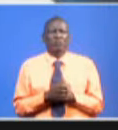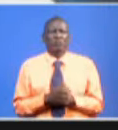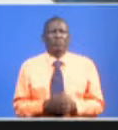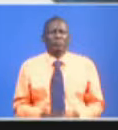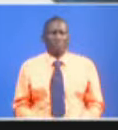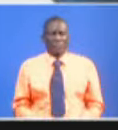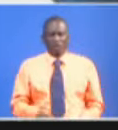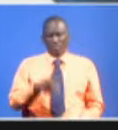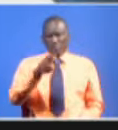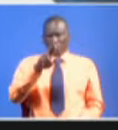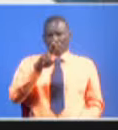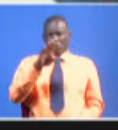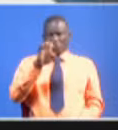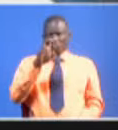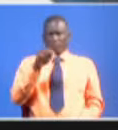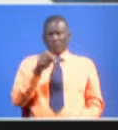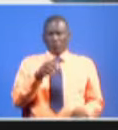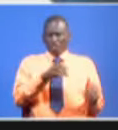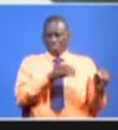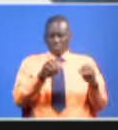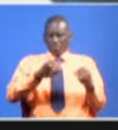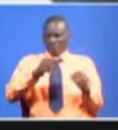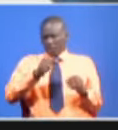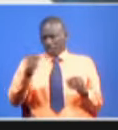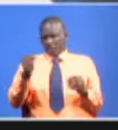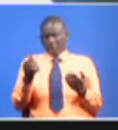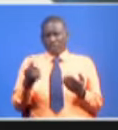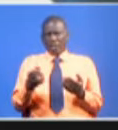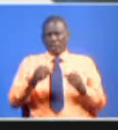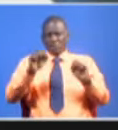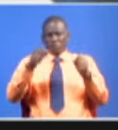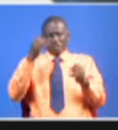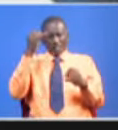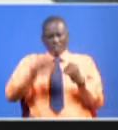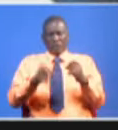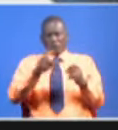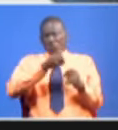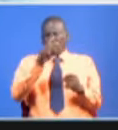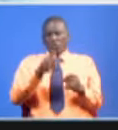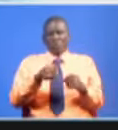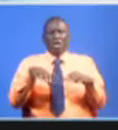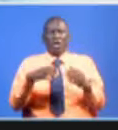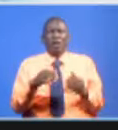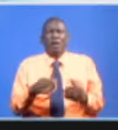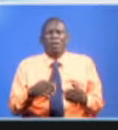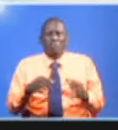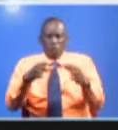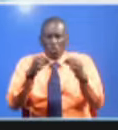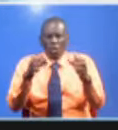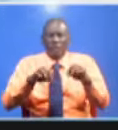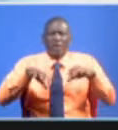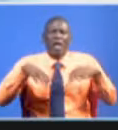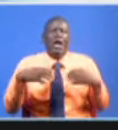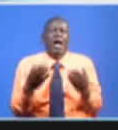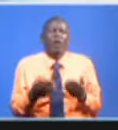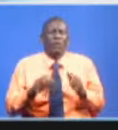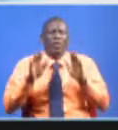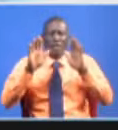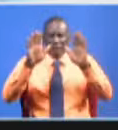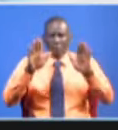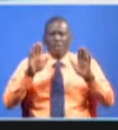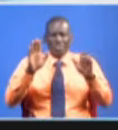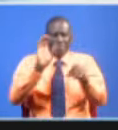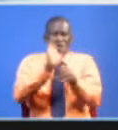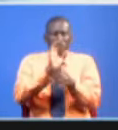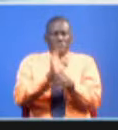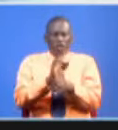Reuben, I want to take you to the opposite side of it, and this should be possibly my last question, on the phrases and how the campaigning in churches has